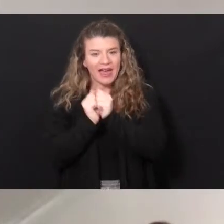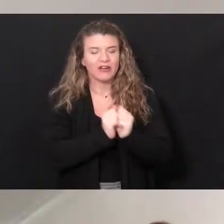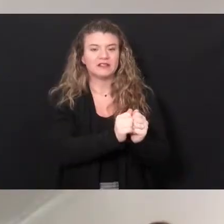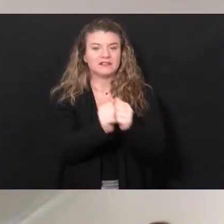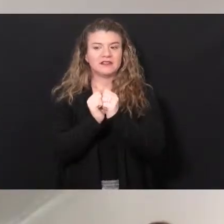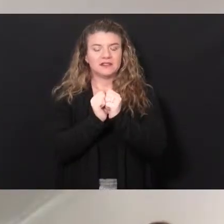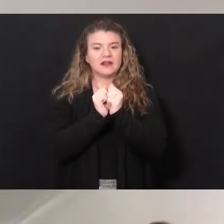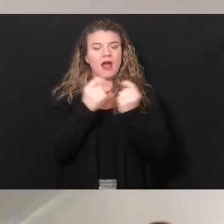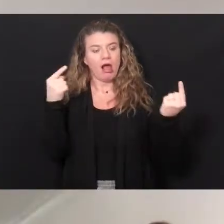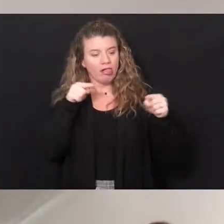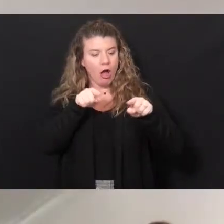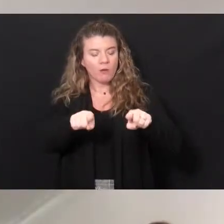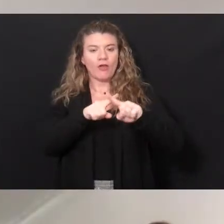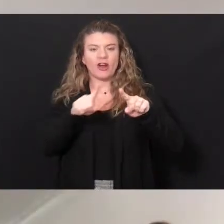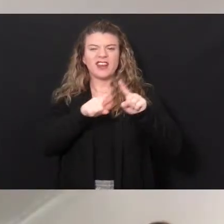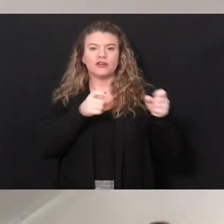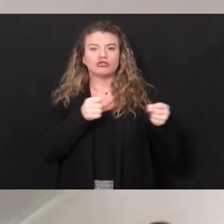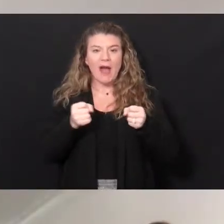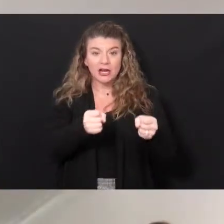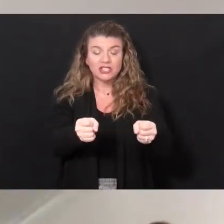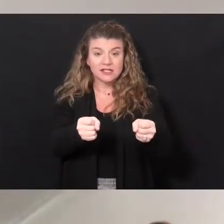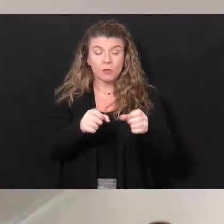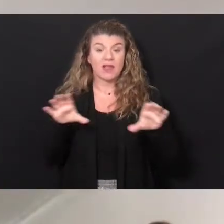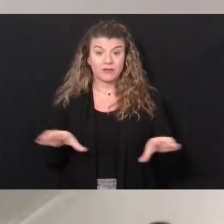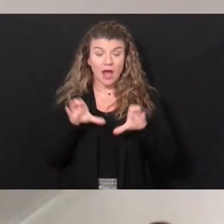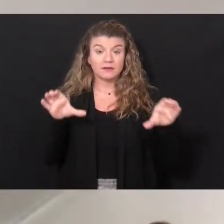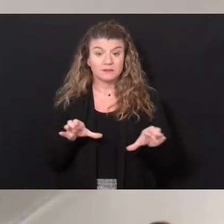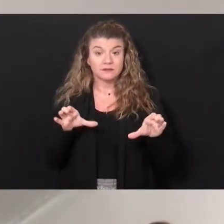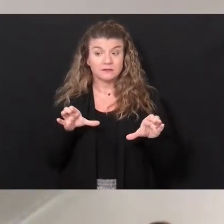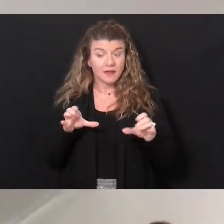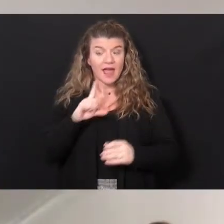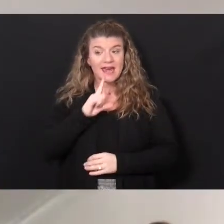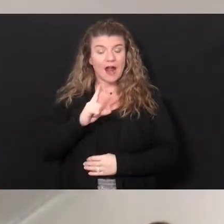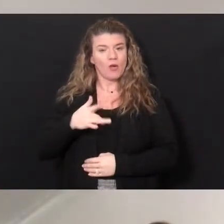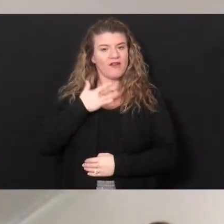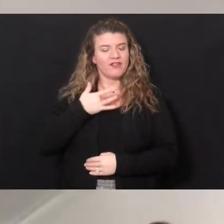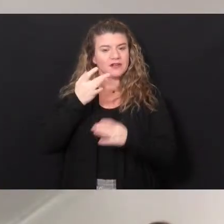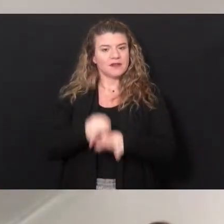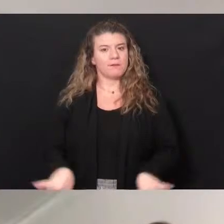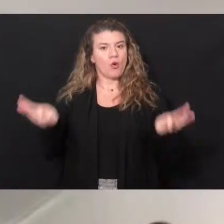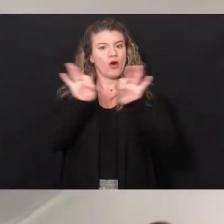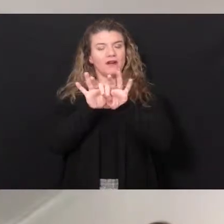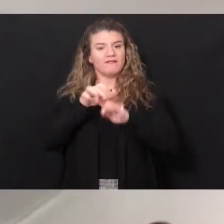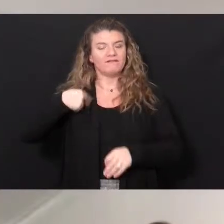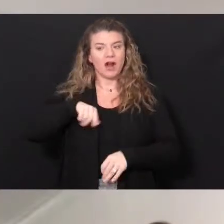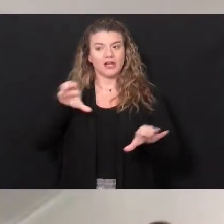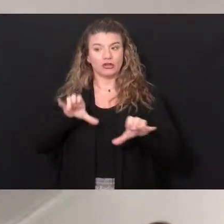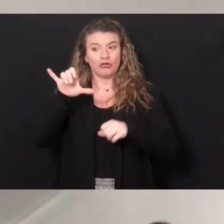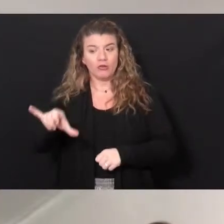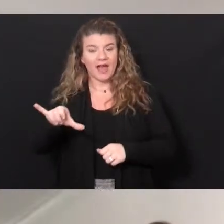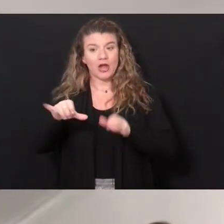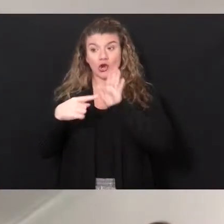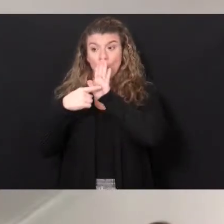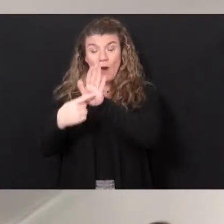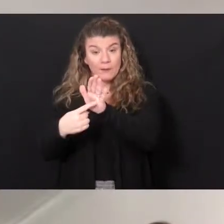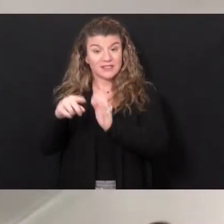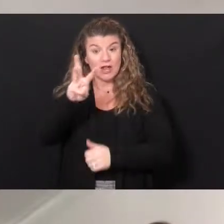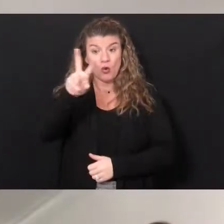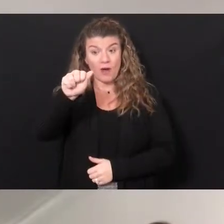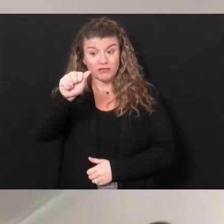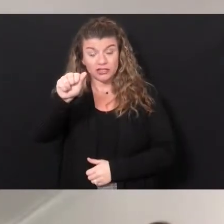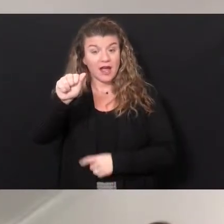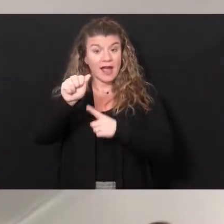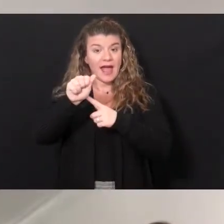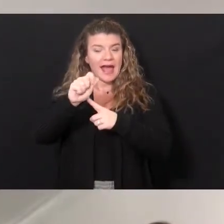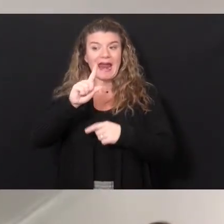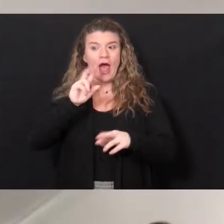some of the strategies we've taken. And I think it's really important for us to do that, not only to represent West Virginia, which I hope